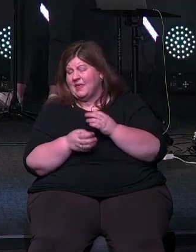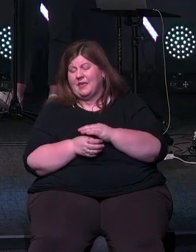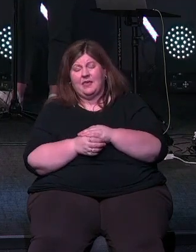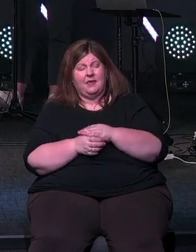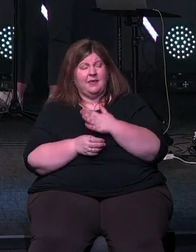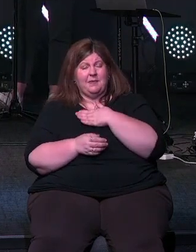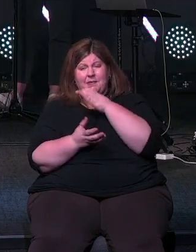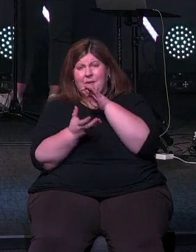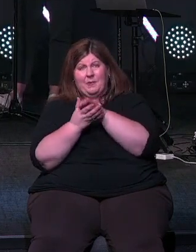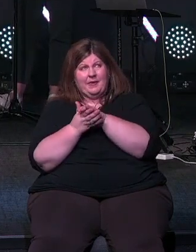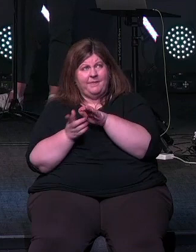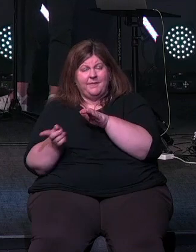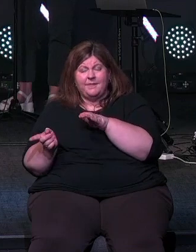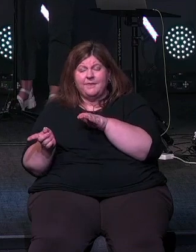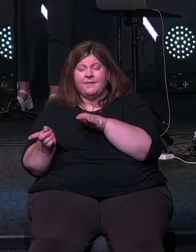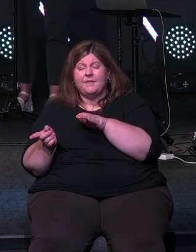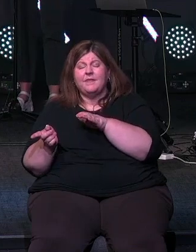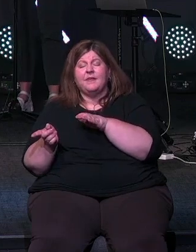Thanks for my wife, Shannon.